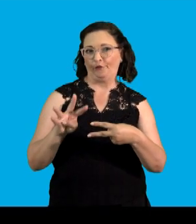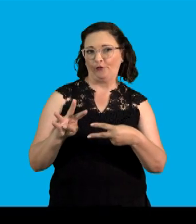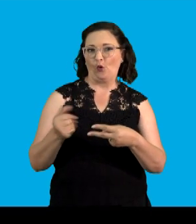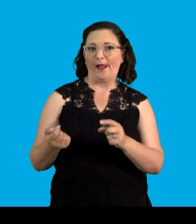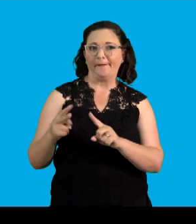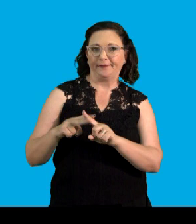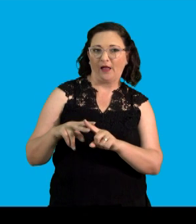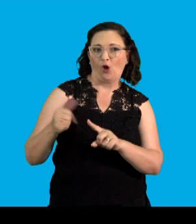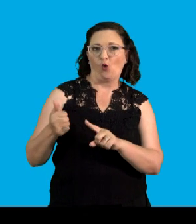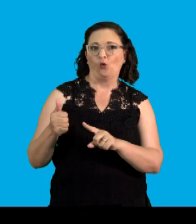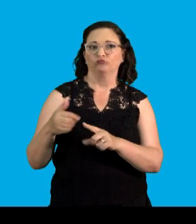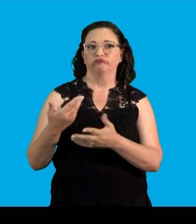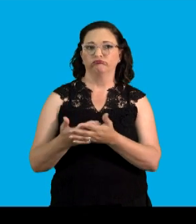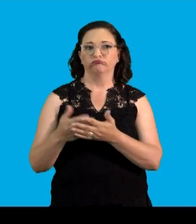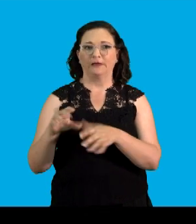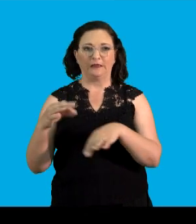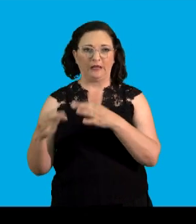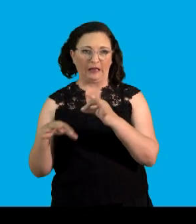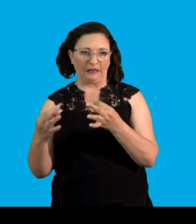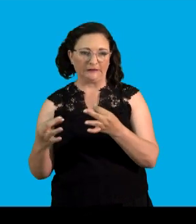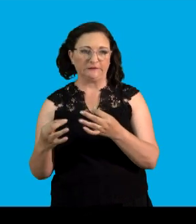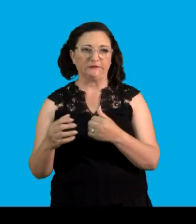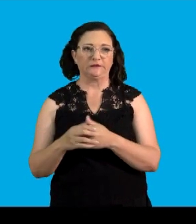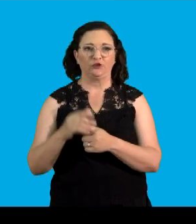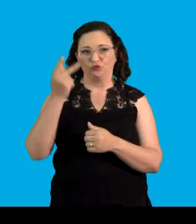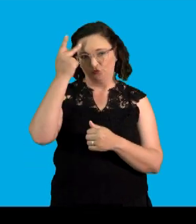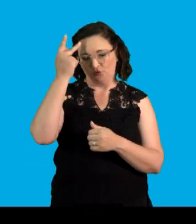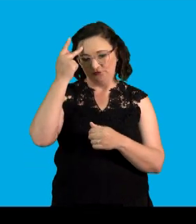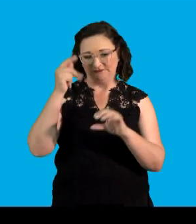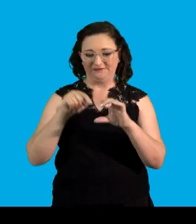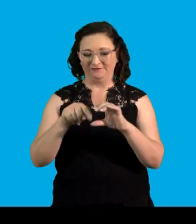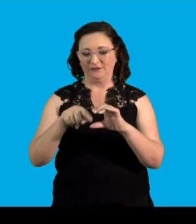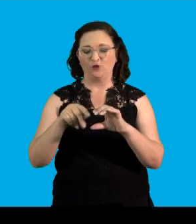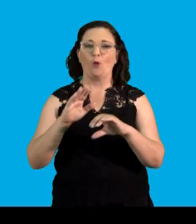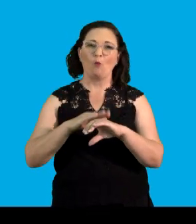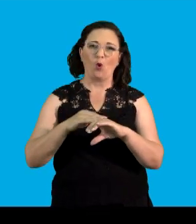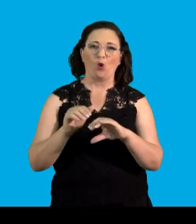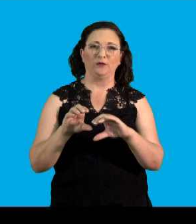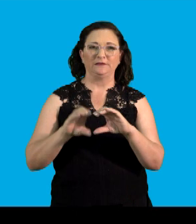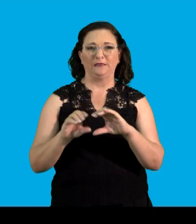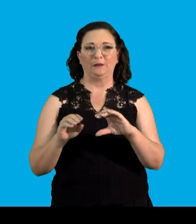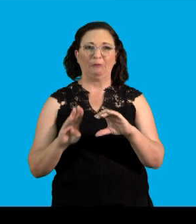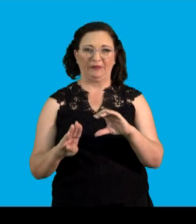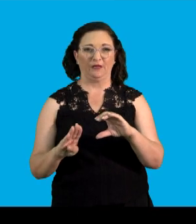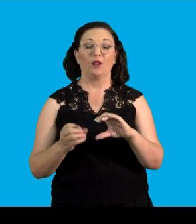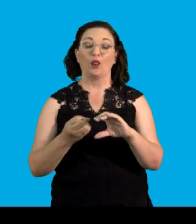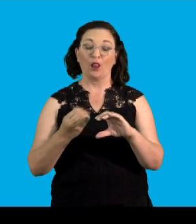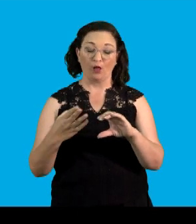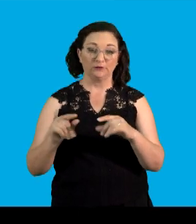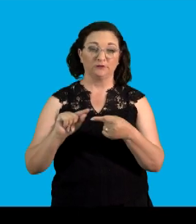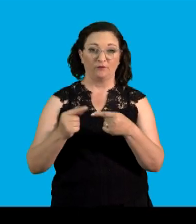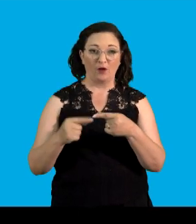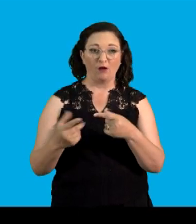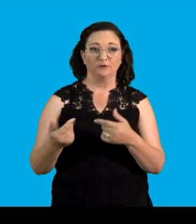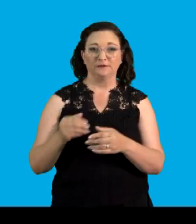applying knowledge, and then level 4 is analysis. This is mostly your section B, which carries a whole lot of marks. Here you've got your indirect questions,